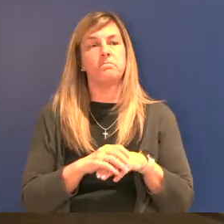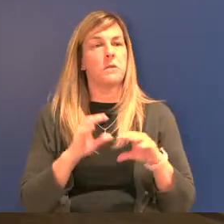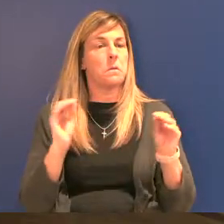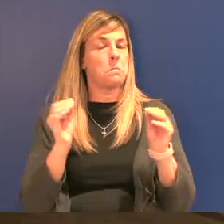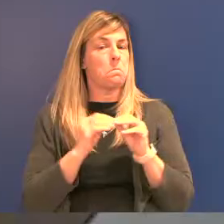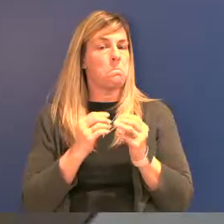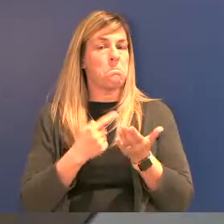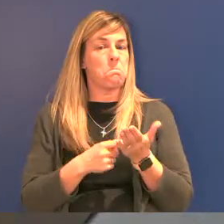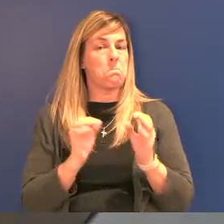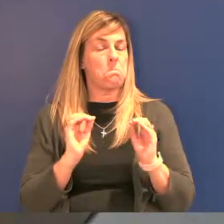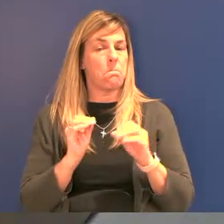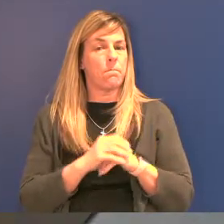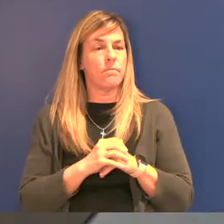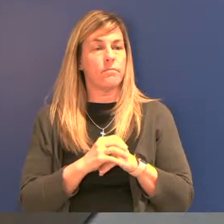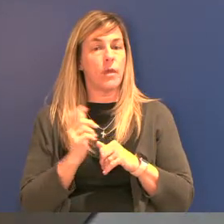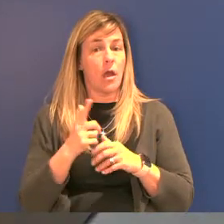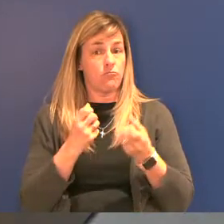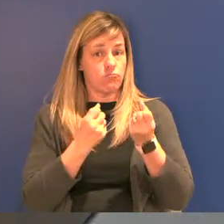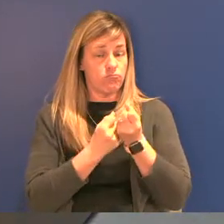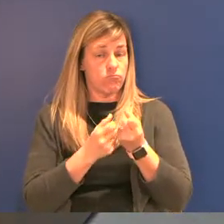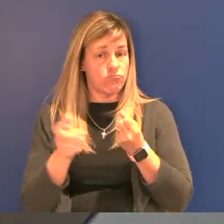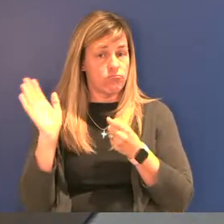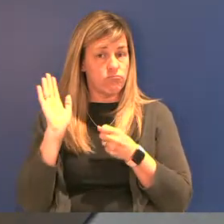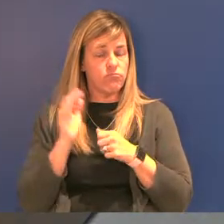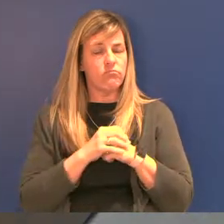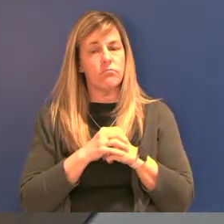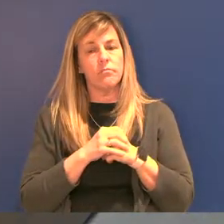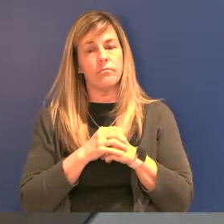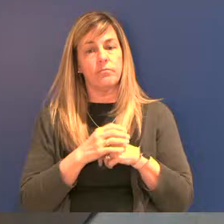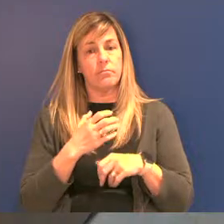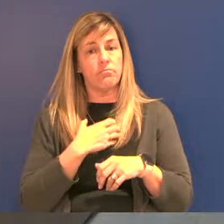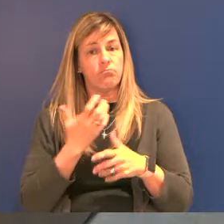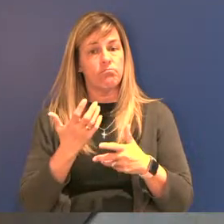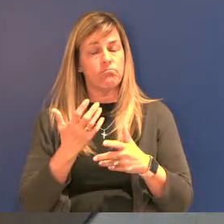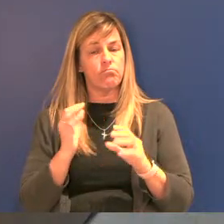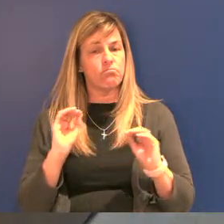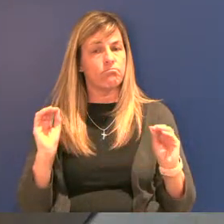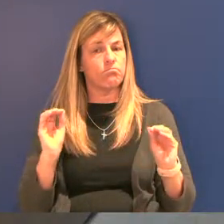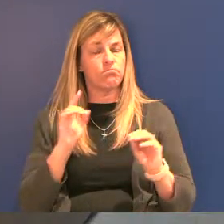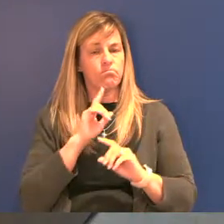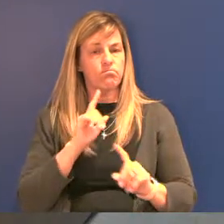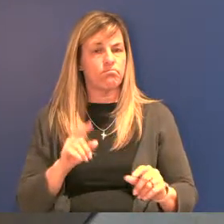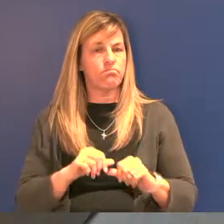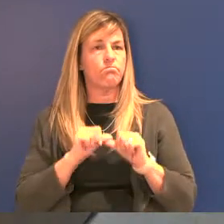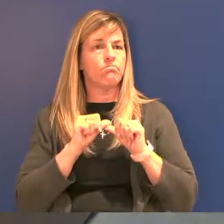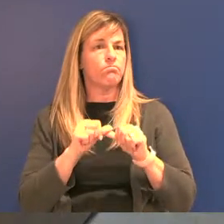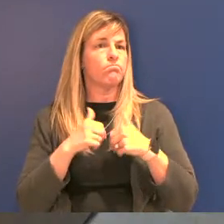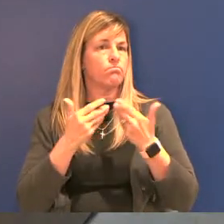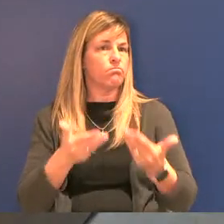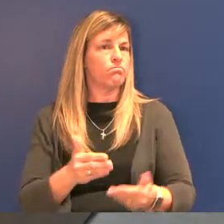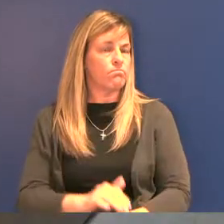discussion, we'll go ahead and vote. All those in favor say aye. Aye. Any opposed? All right, motion carries.